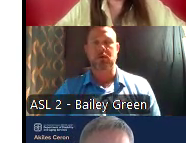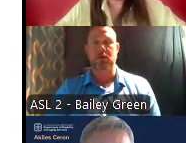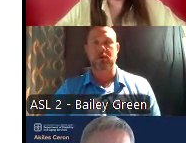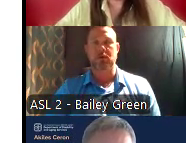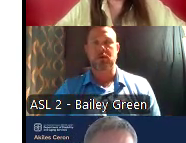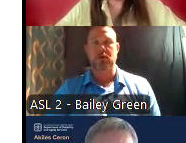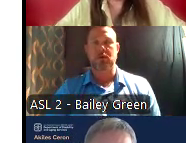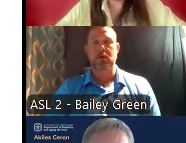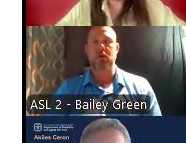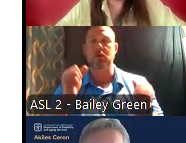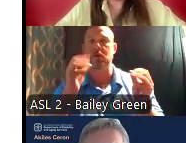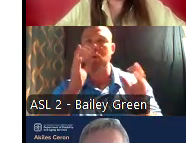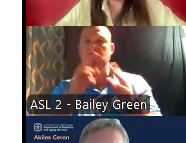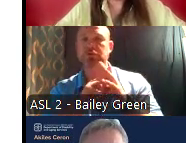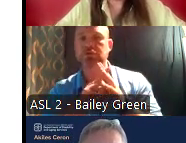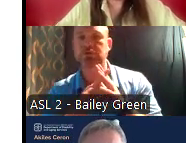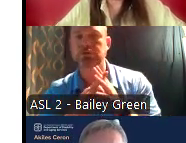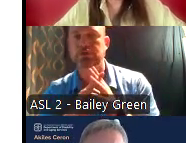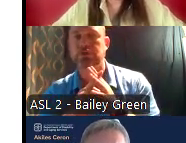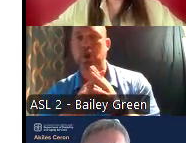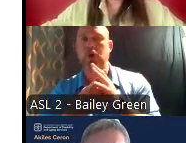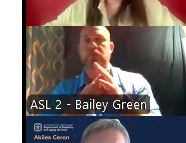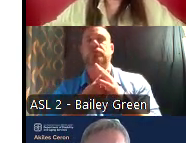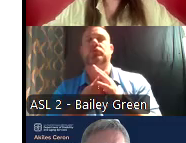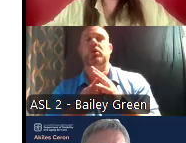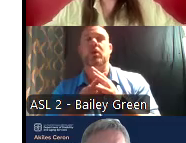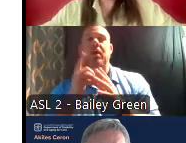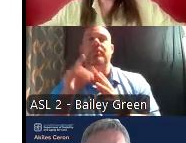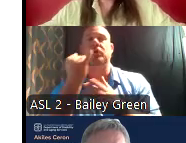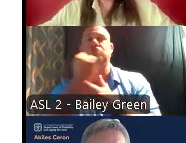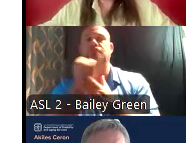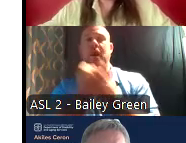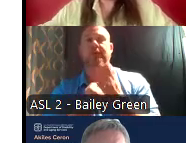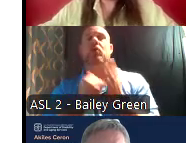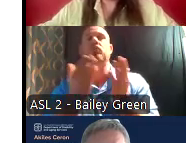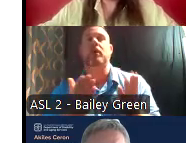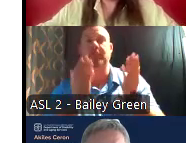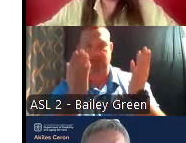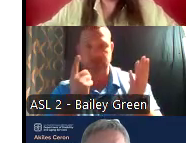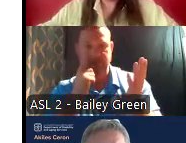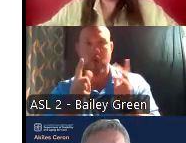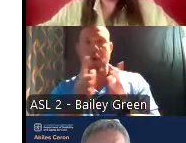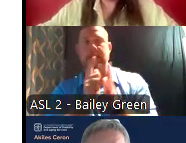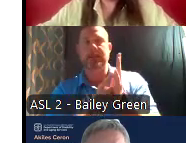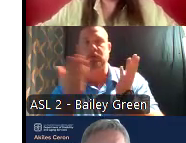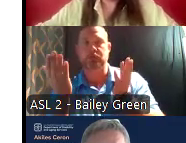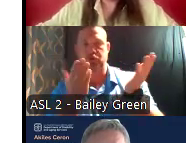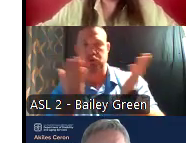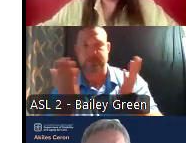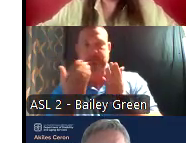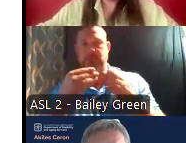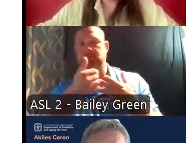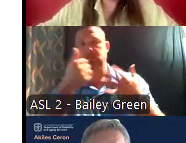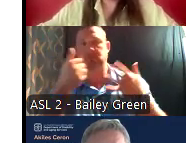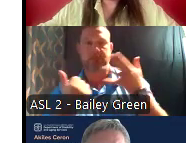Okay, so I will start off going over the draft recommendation for the Legal Services Subcommittee.